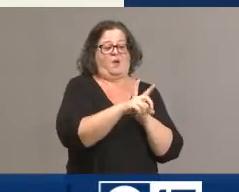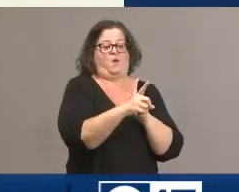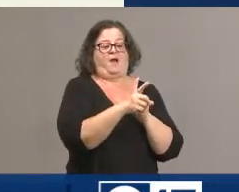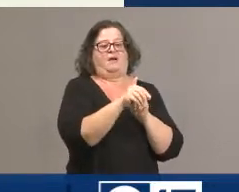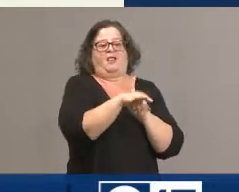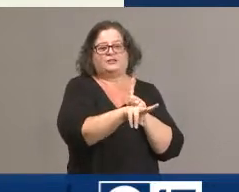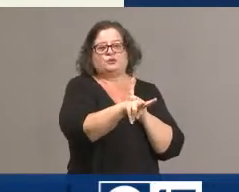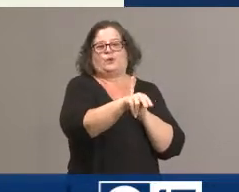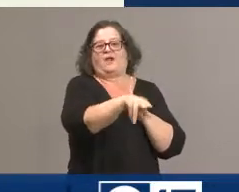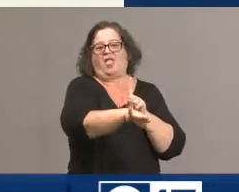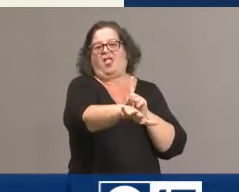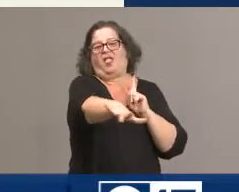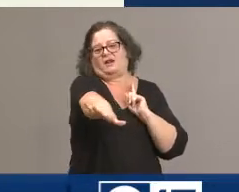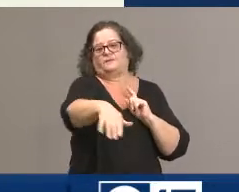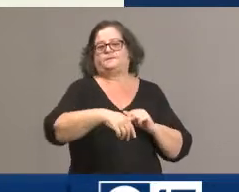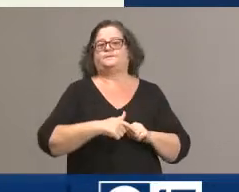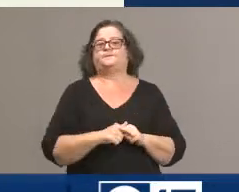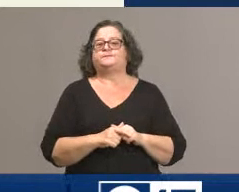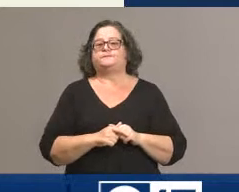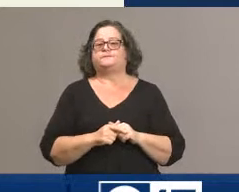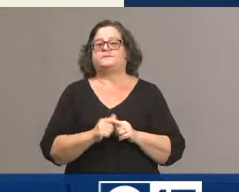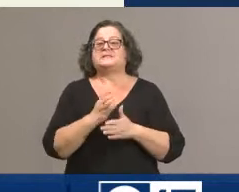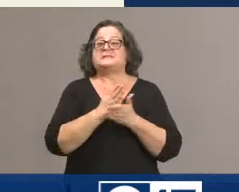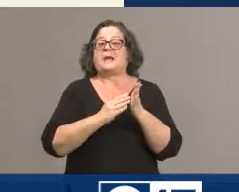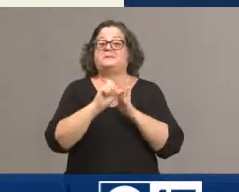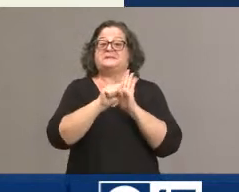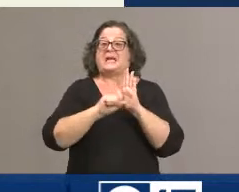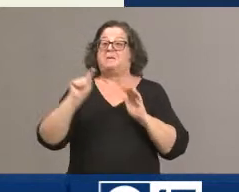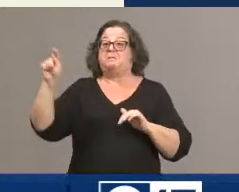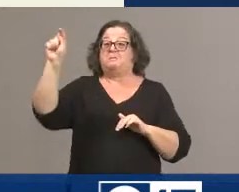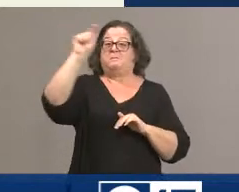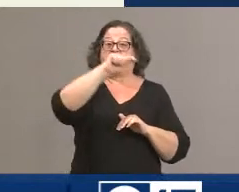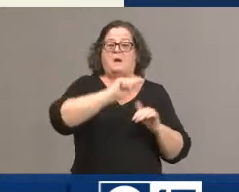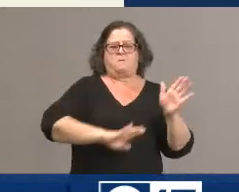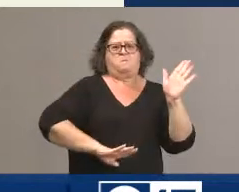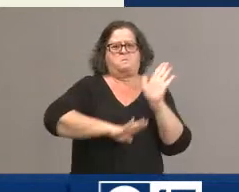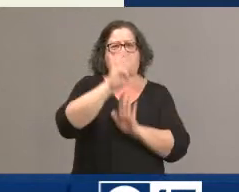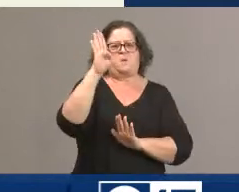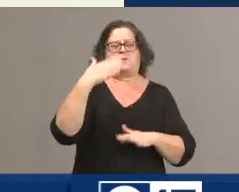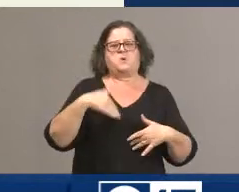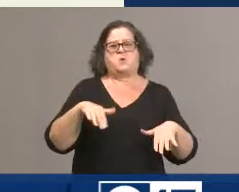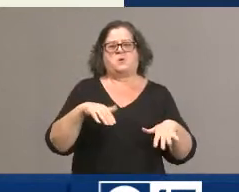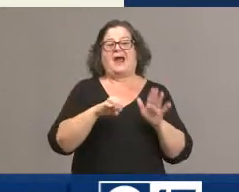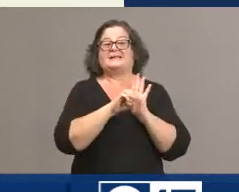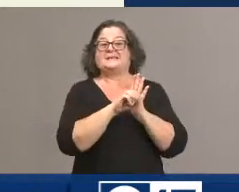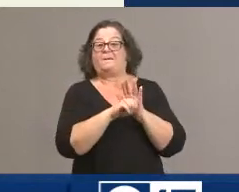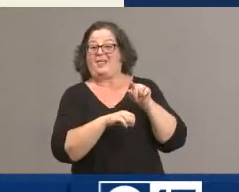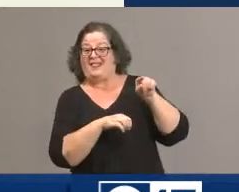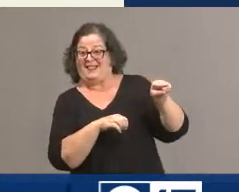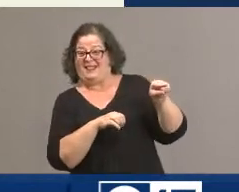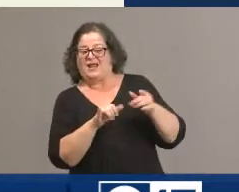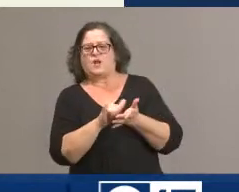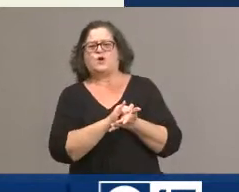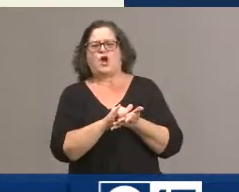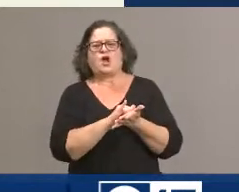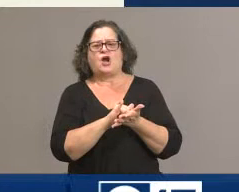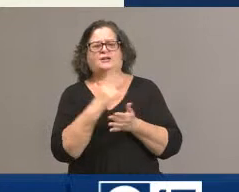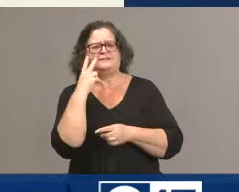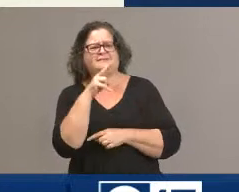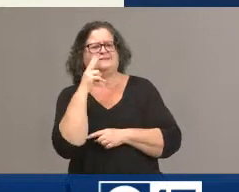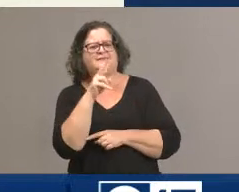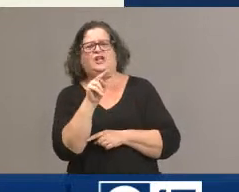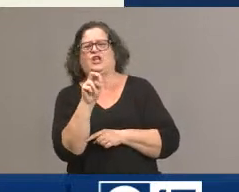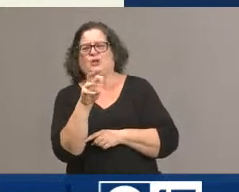us. New York certainly received a lot of attention, and we learned a lot from what happened in New York.